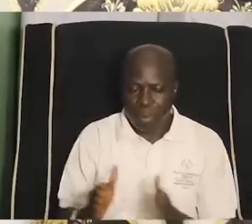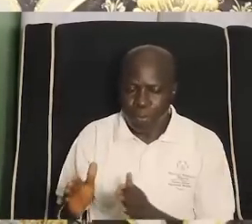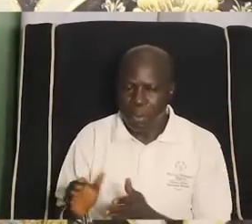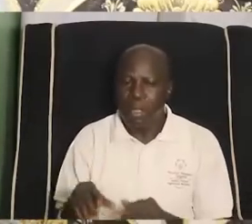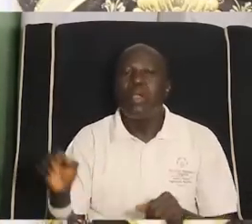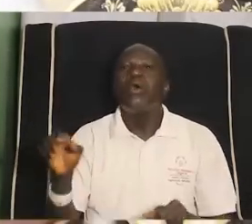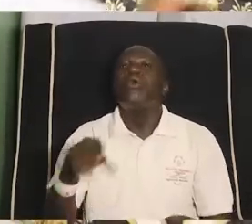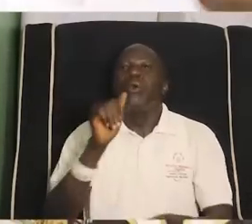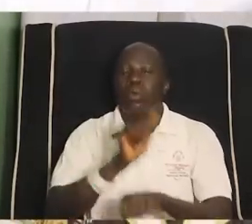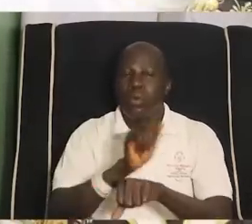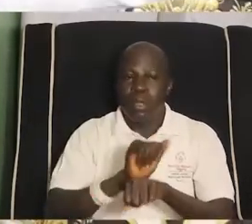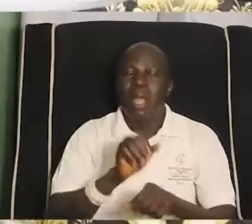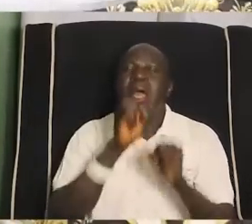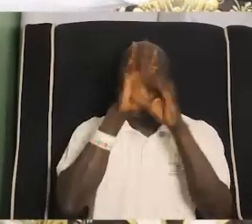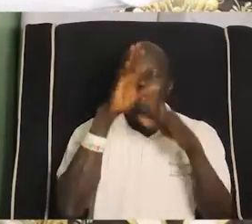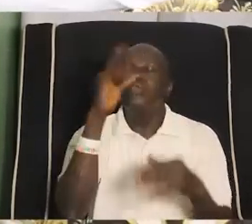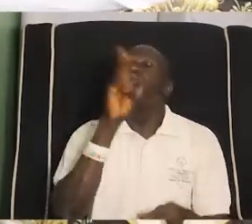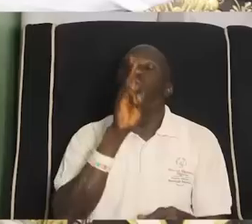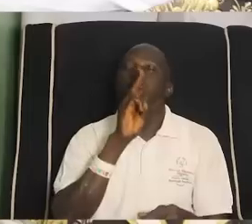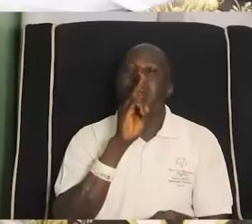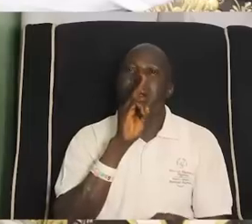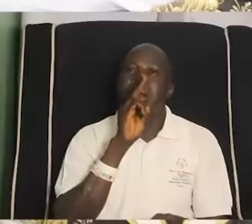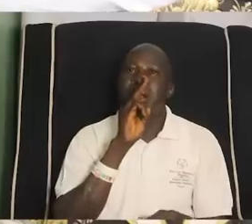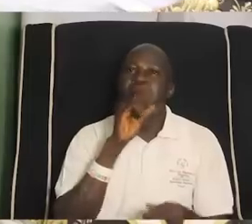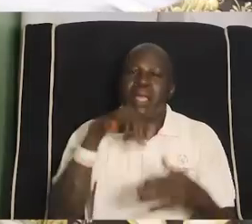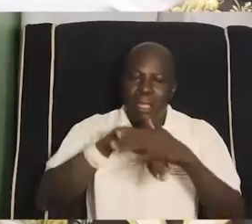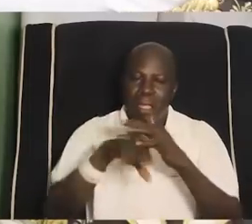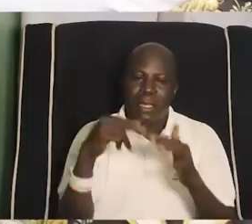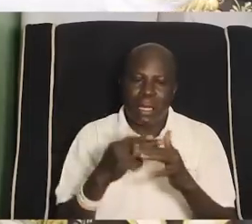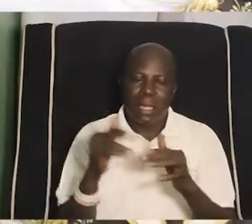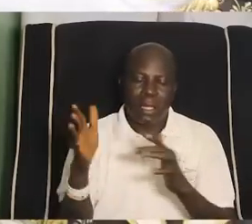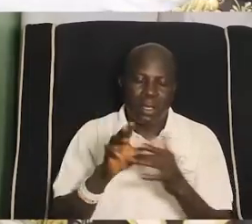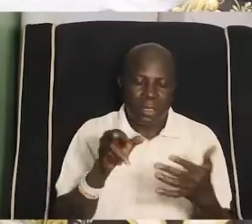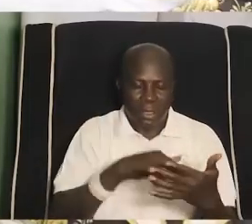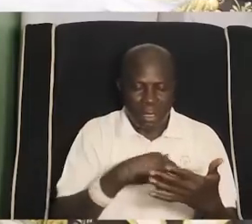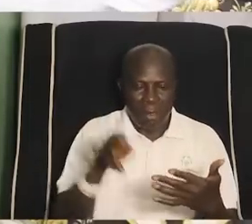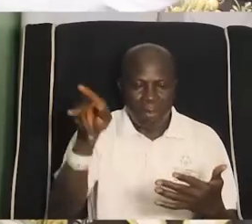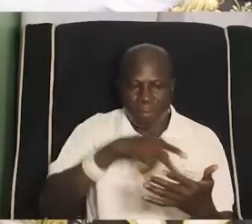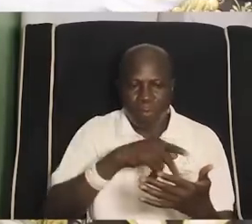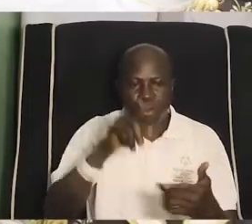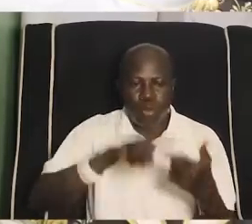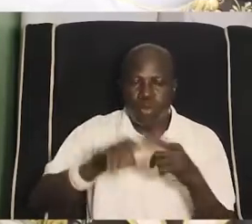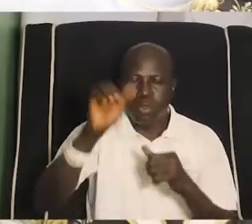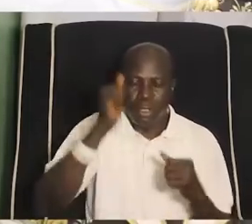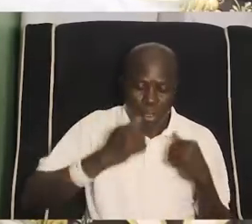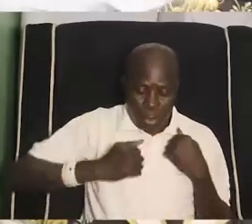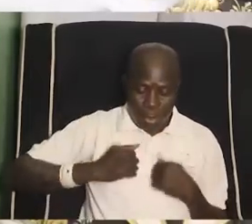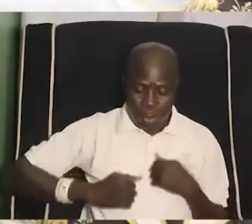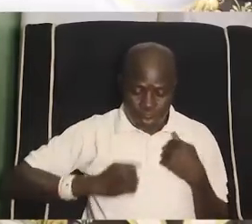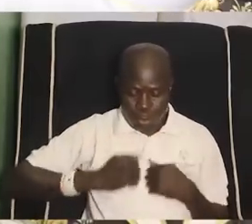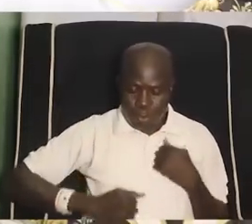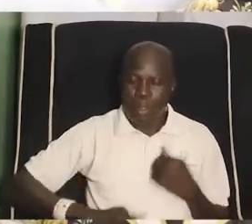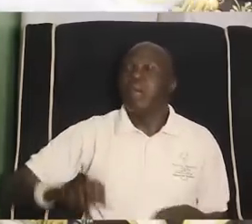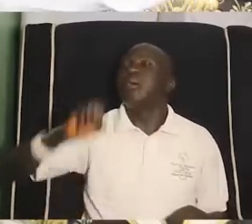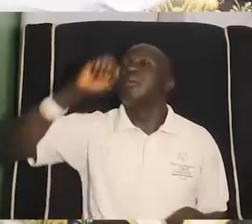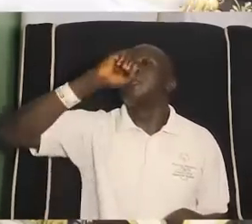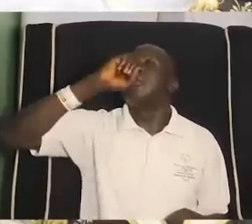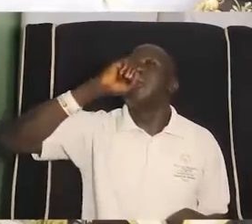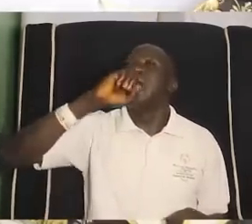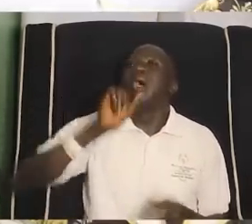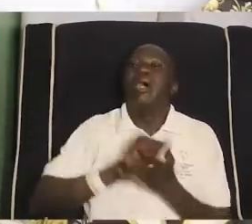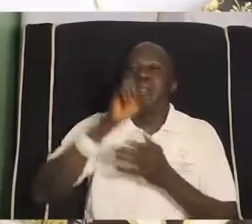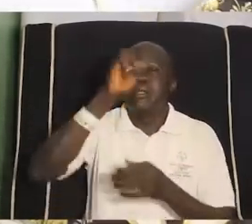"What? Work towards bless your people. I bless your water. Have some force. There is some force. So well. Bakes, them, you drink.